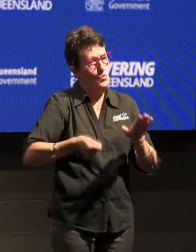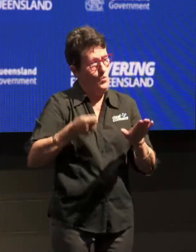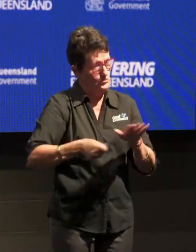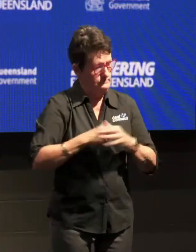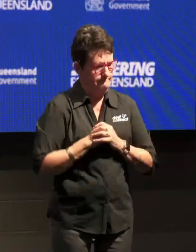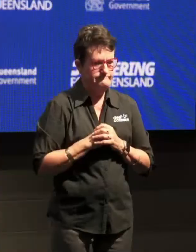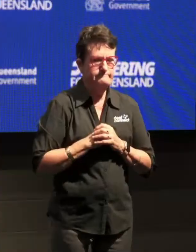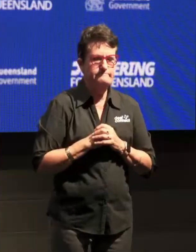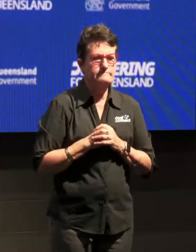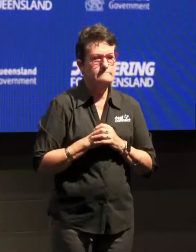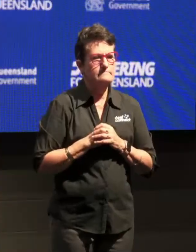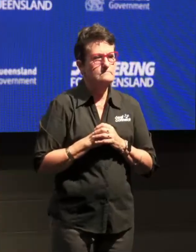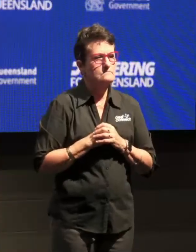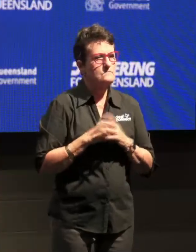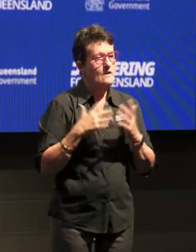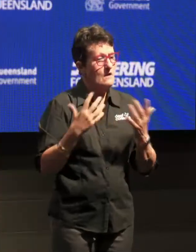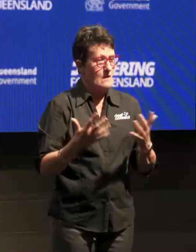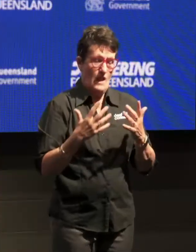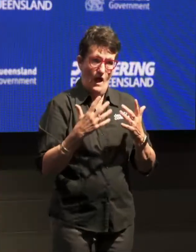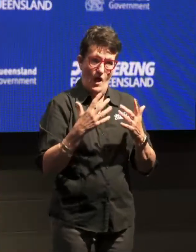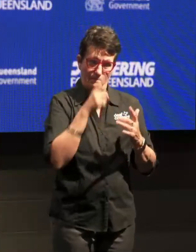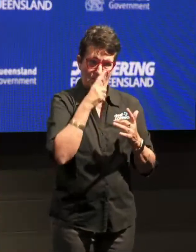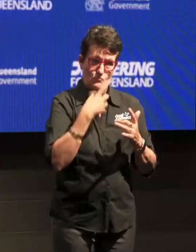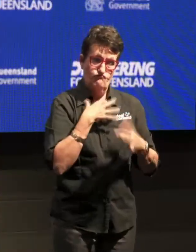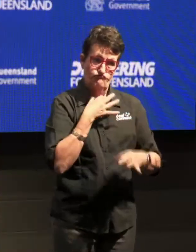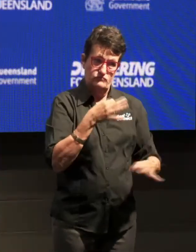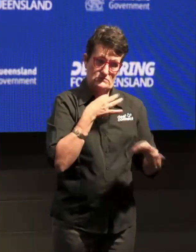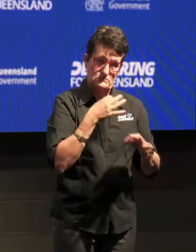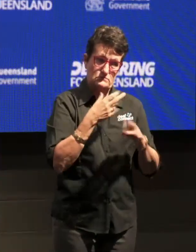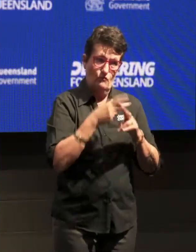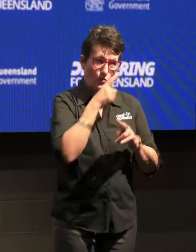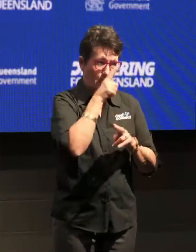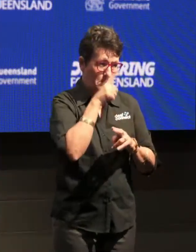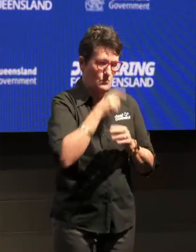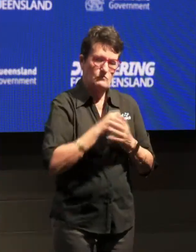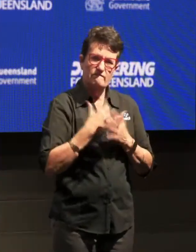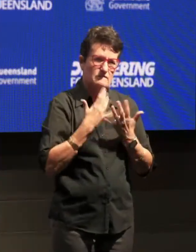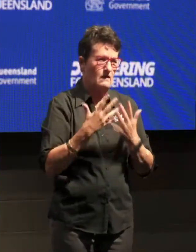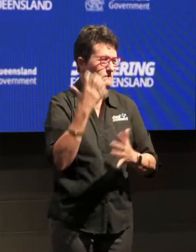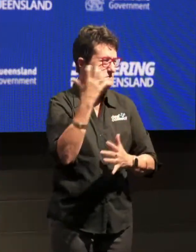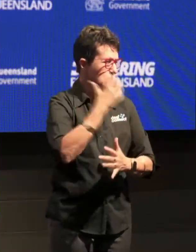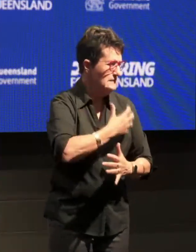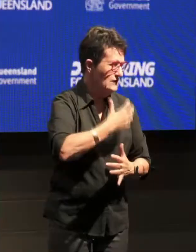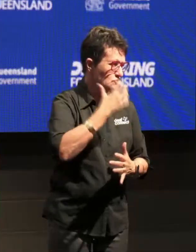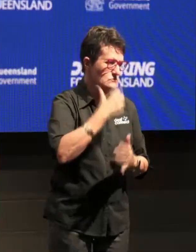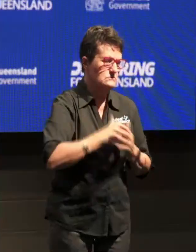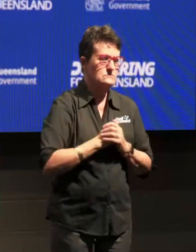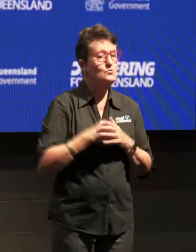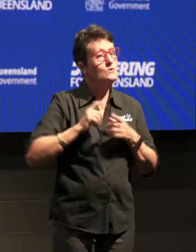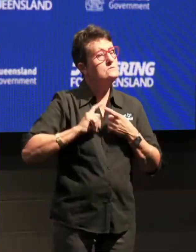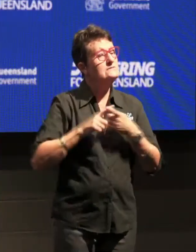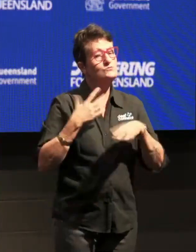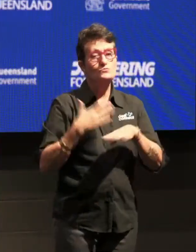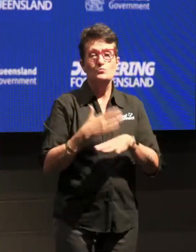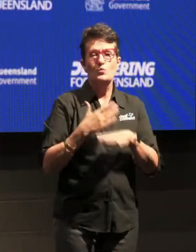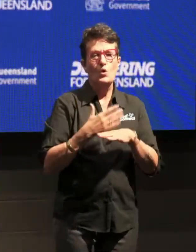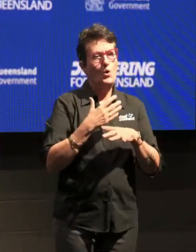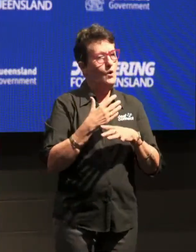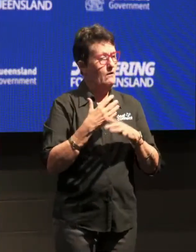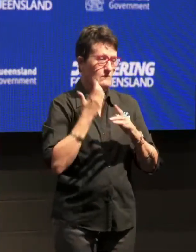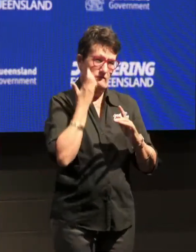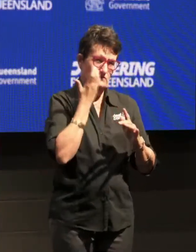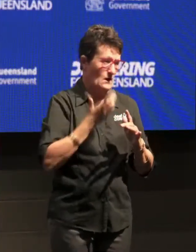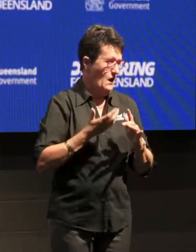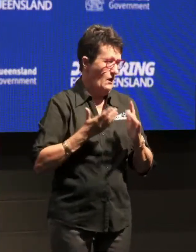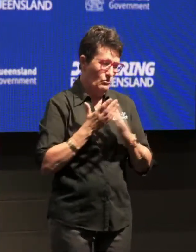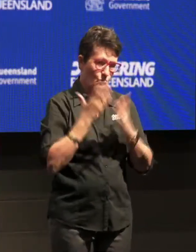that unlawful activity which they have now placed people's lives at risk. Again, we'll continue to work now on a 24/7